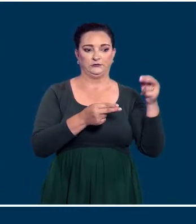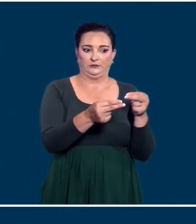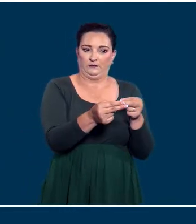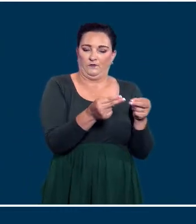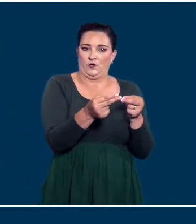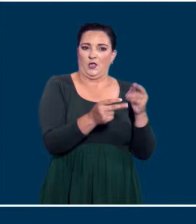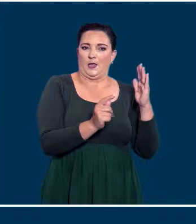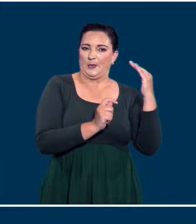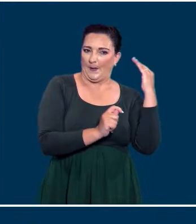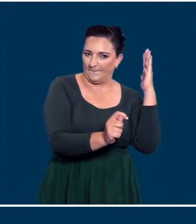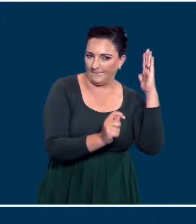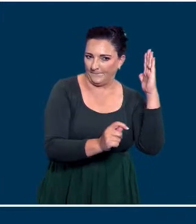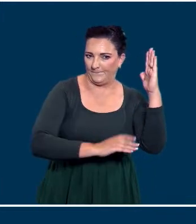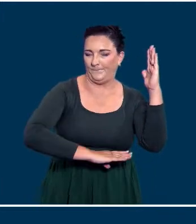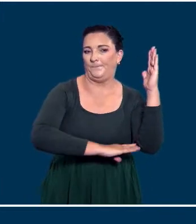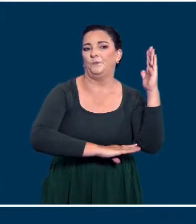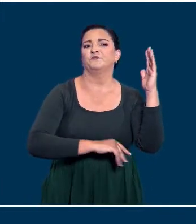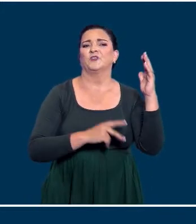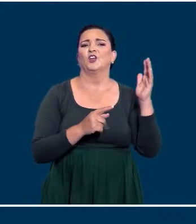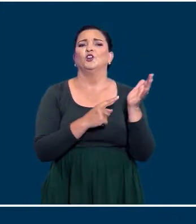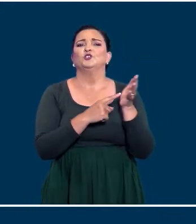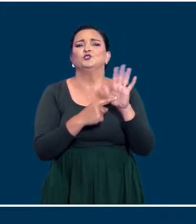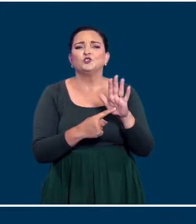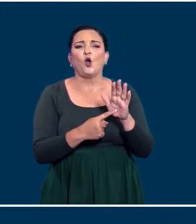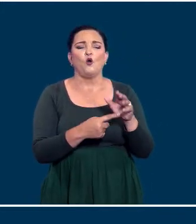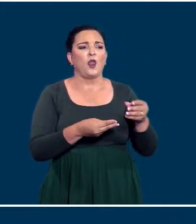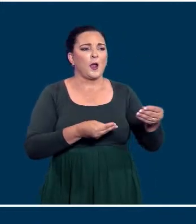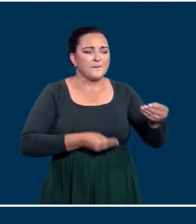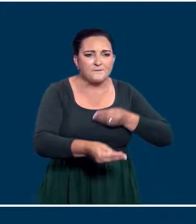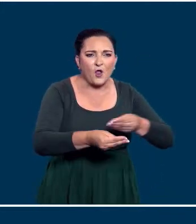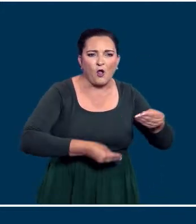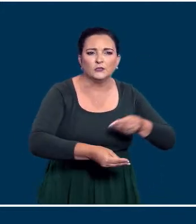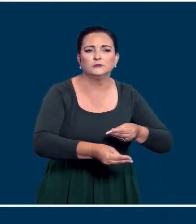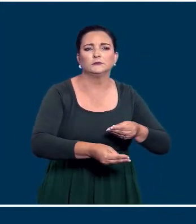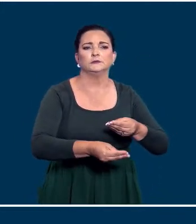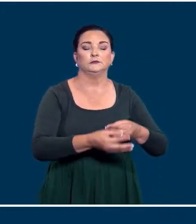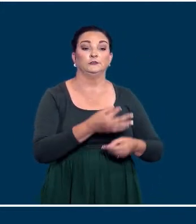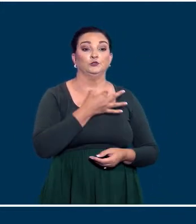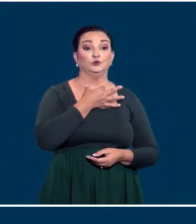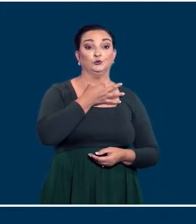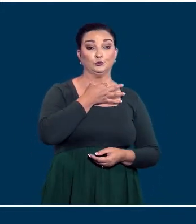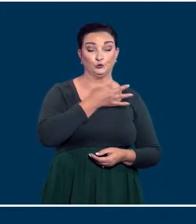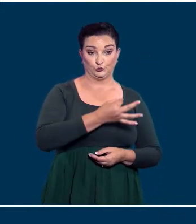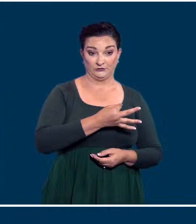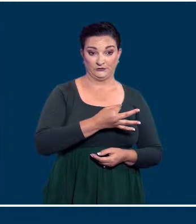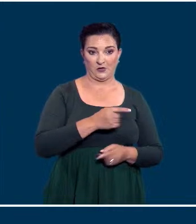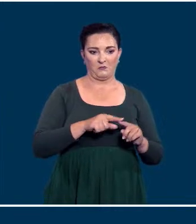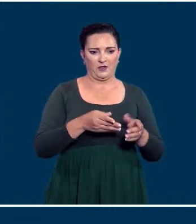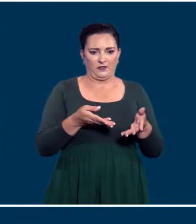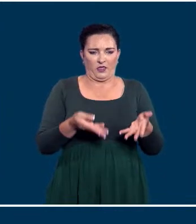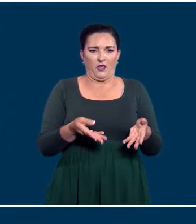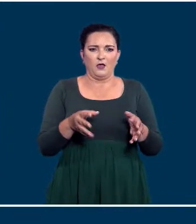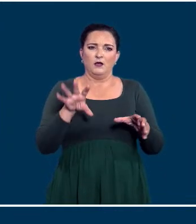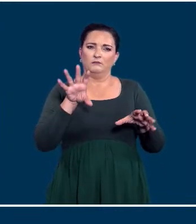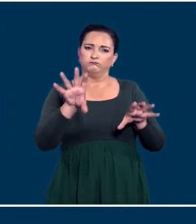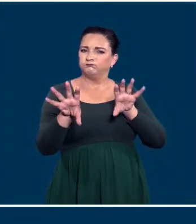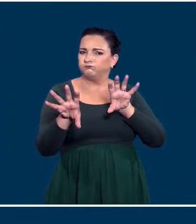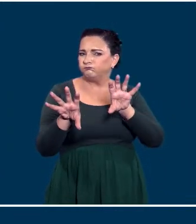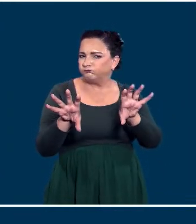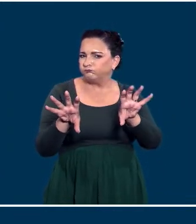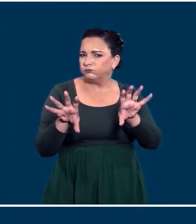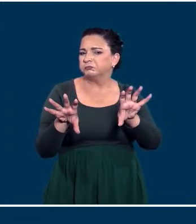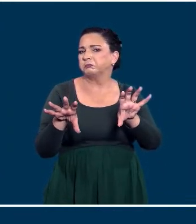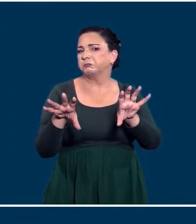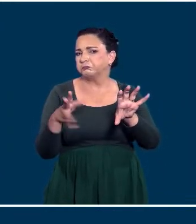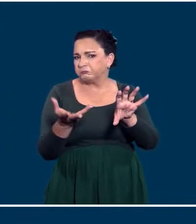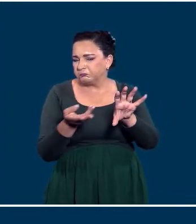you very early on what some of that market risk look like in advanced economies. Here is two